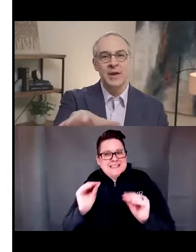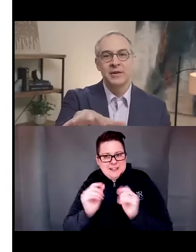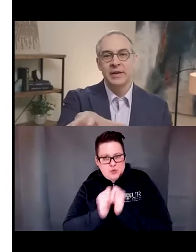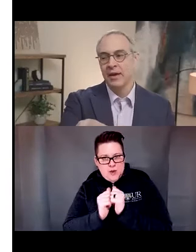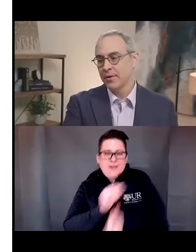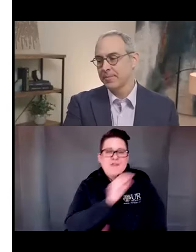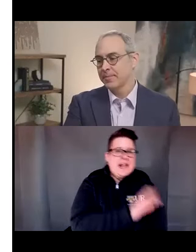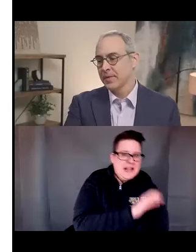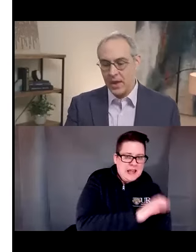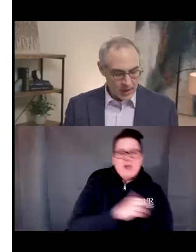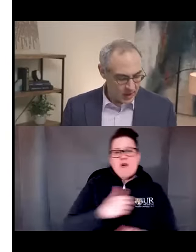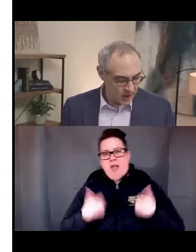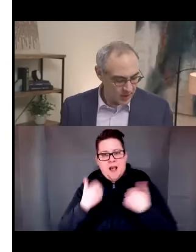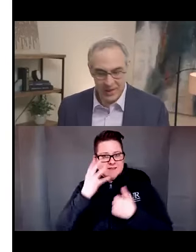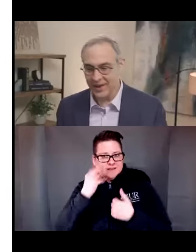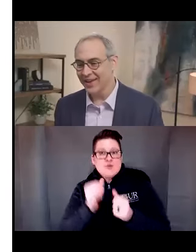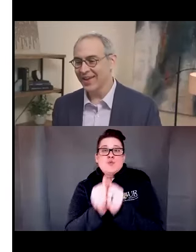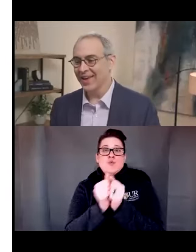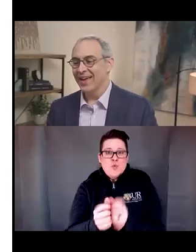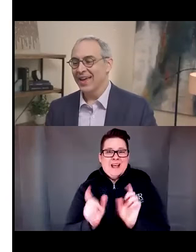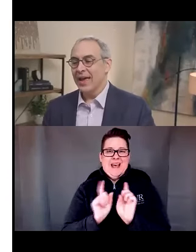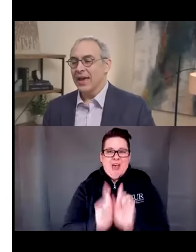experience better together.